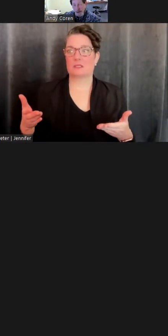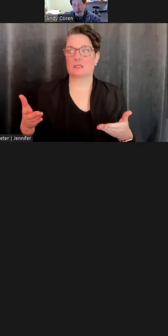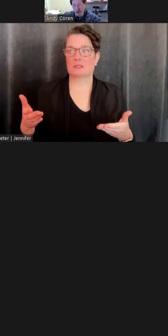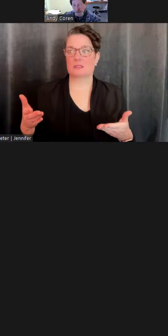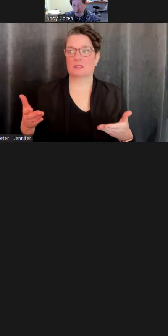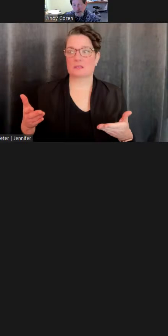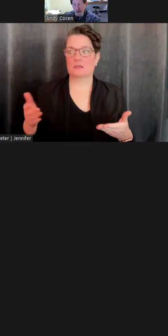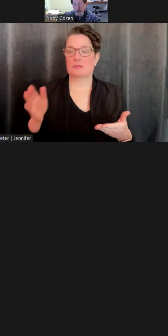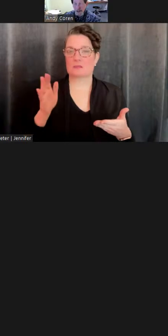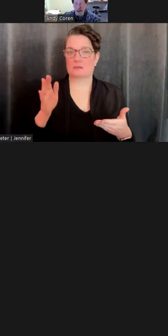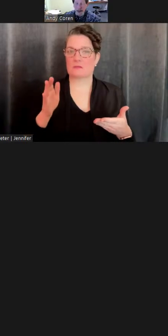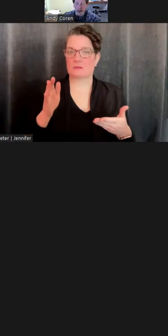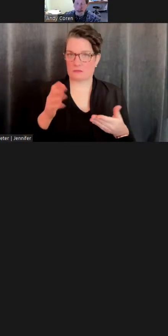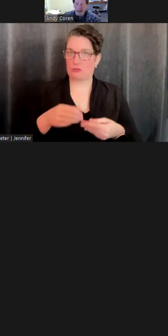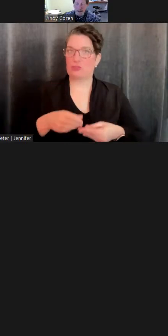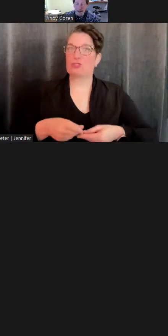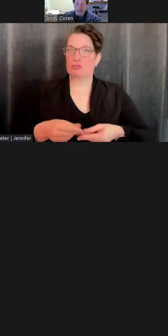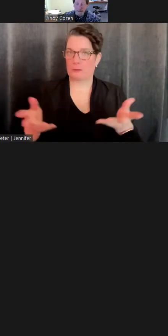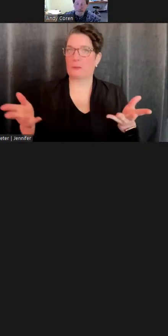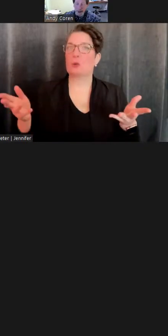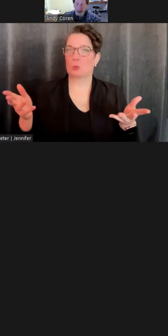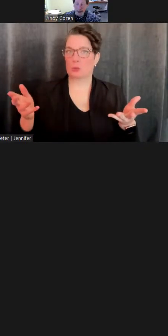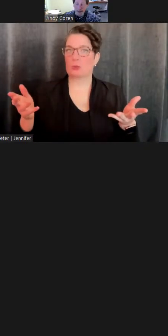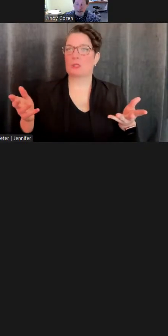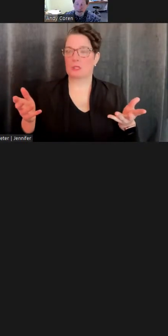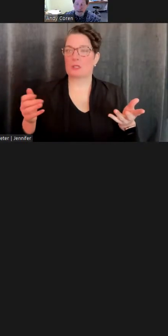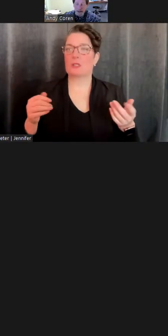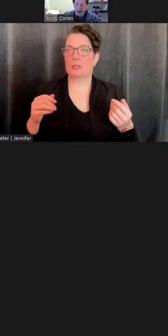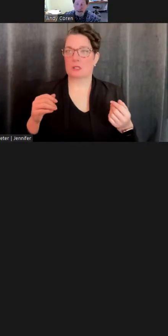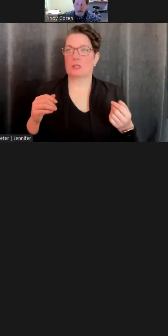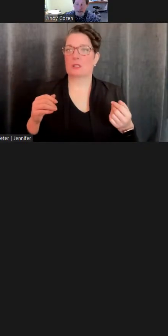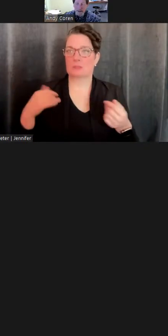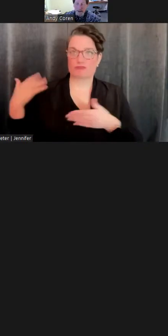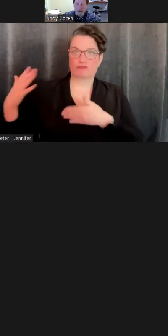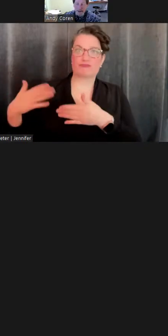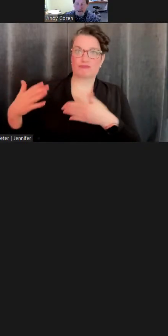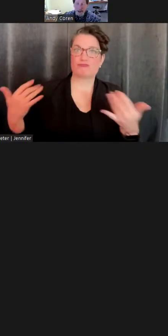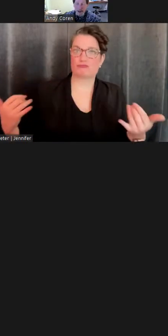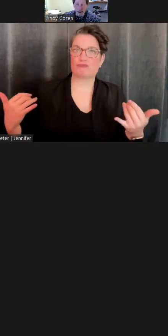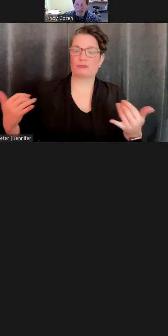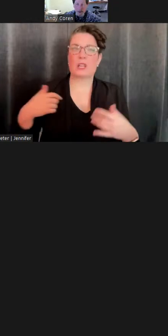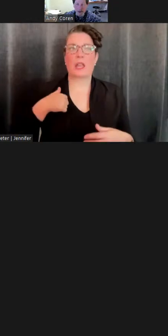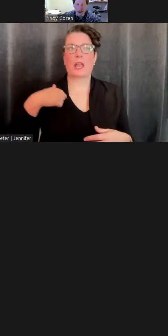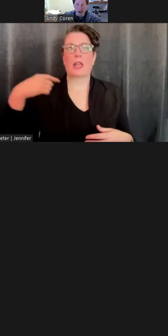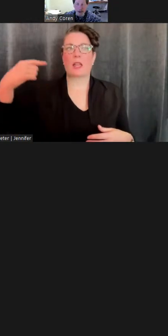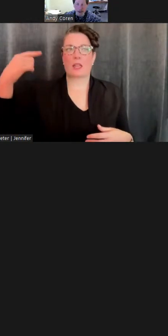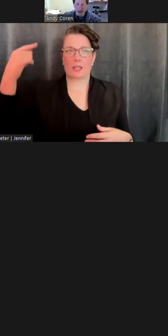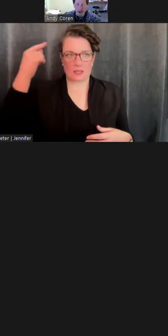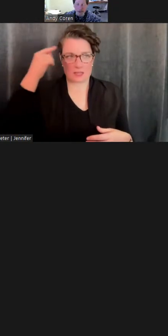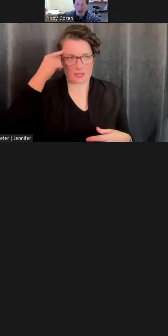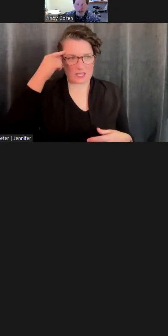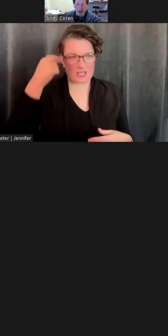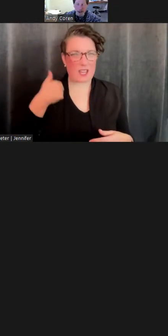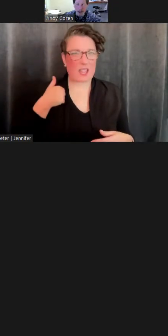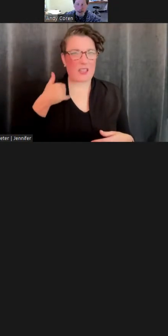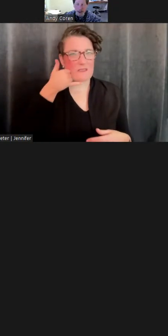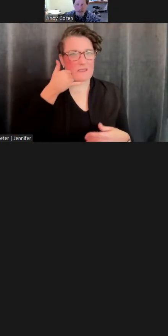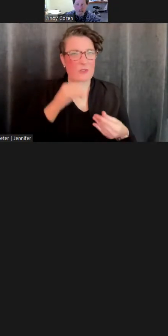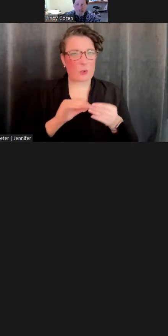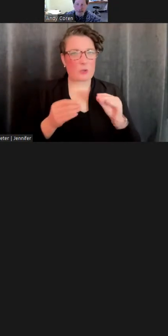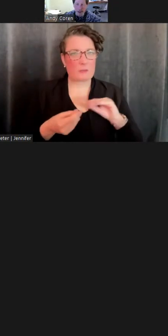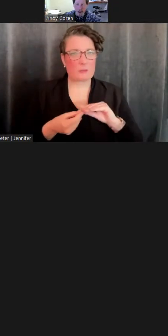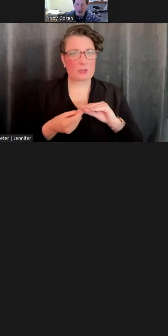that's being distributed, and I think that there's a number that you